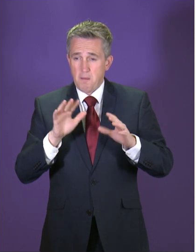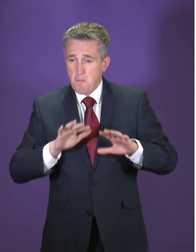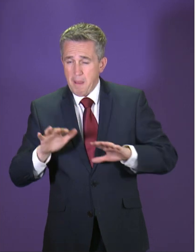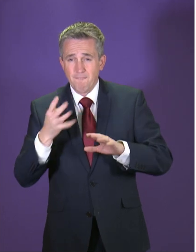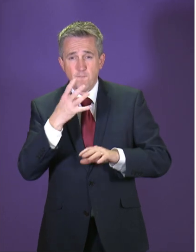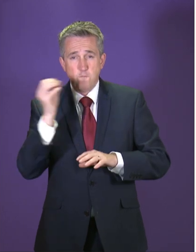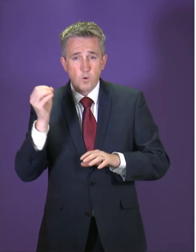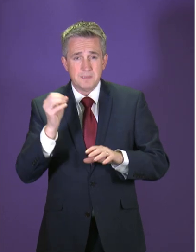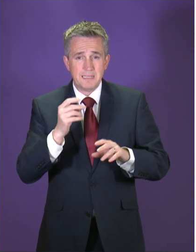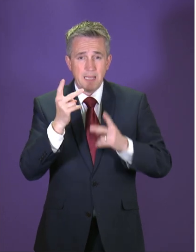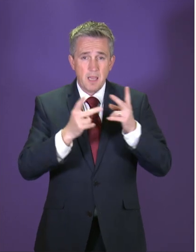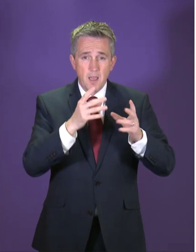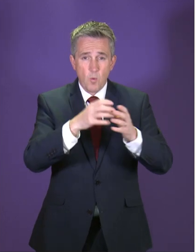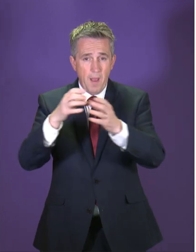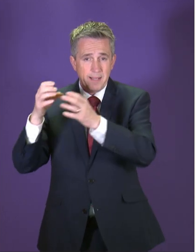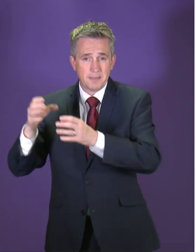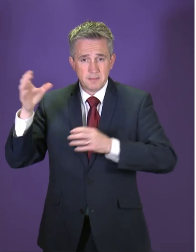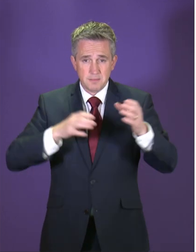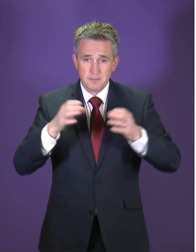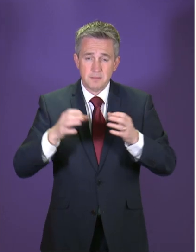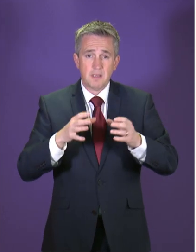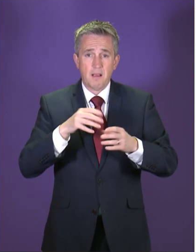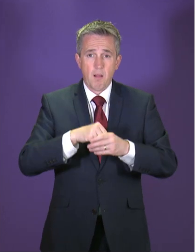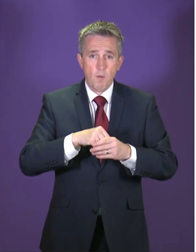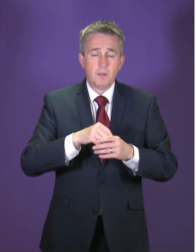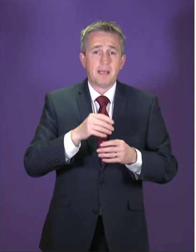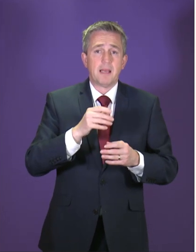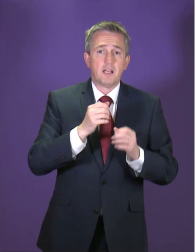all over New York, many avocational churches and